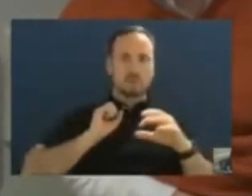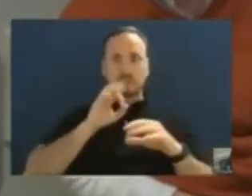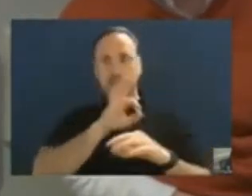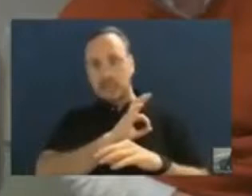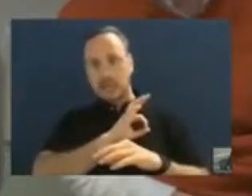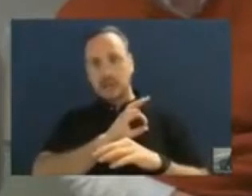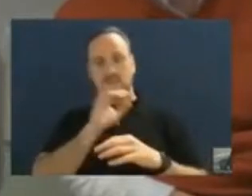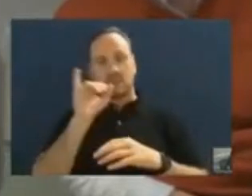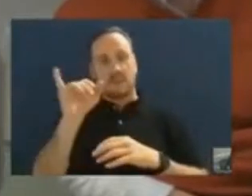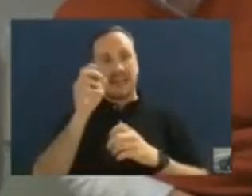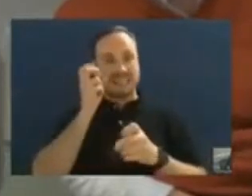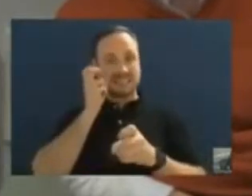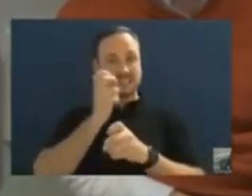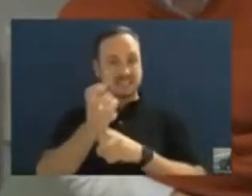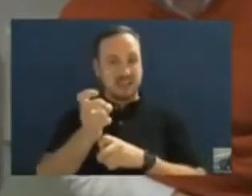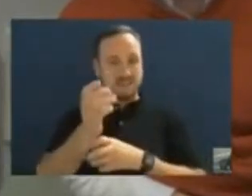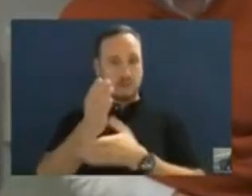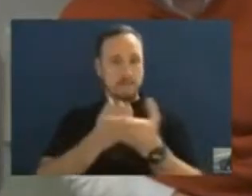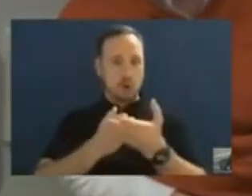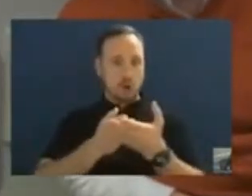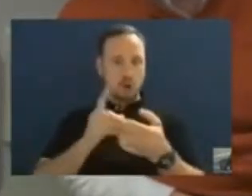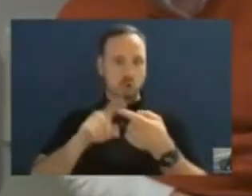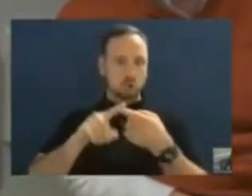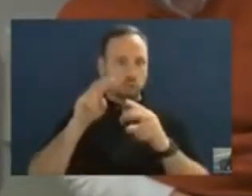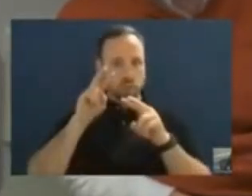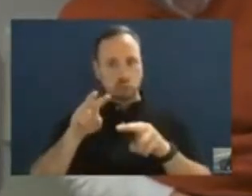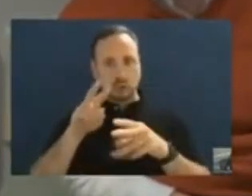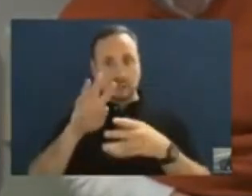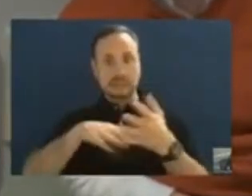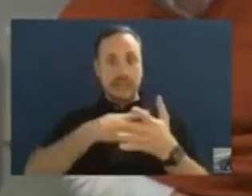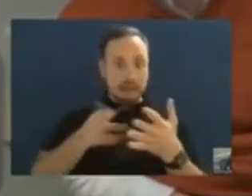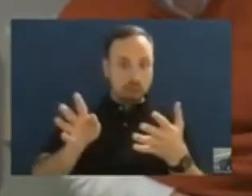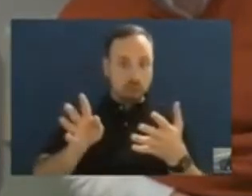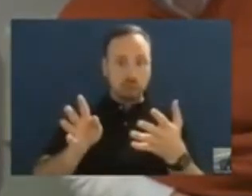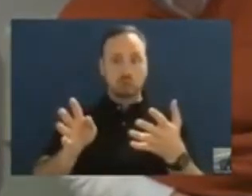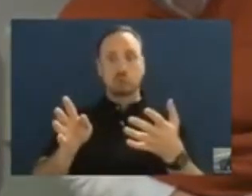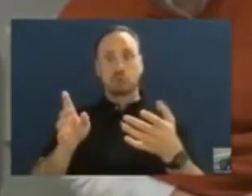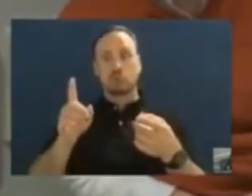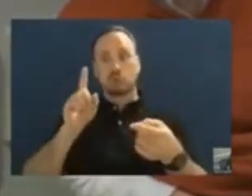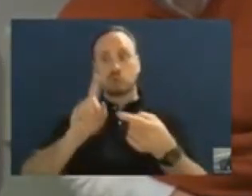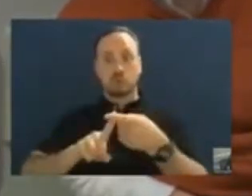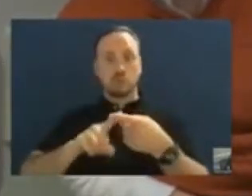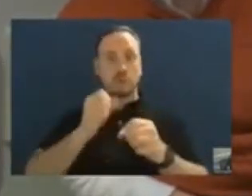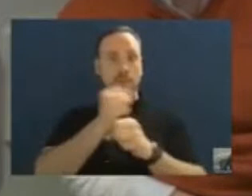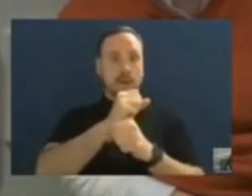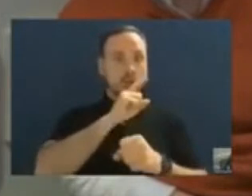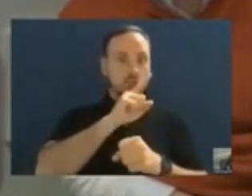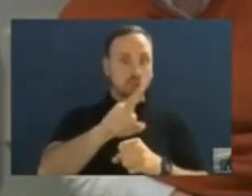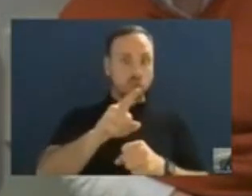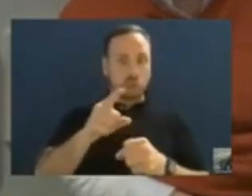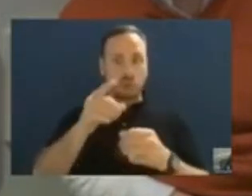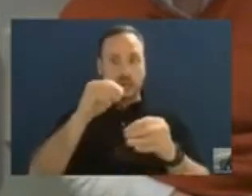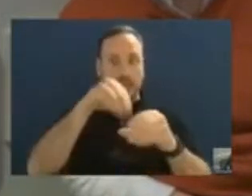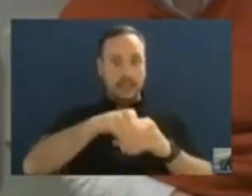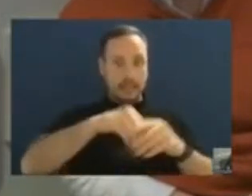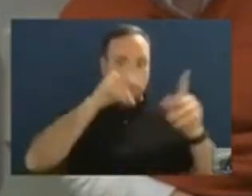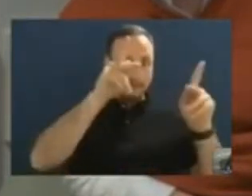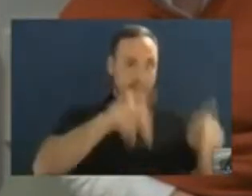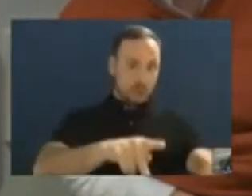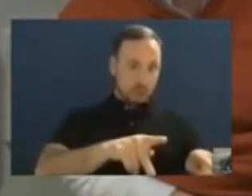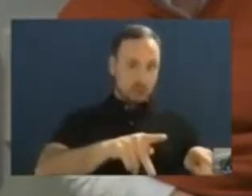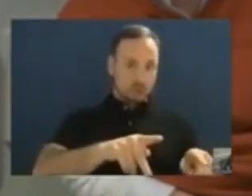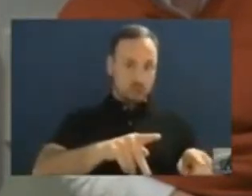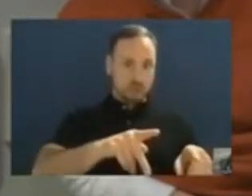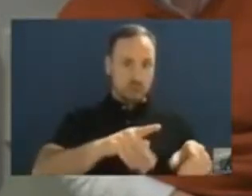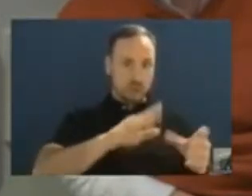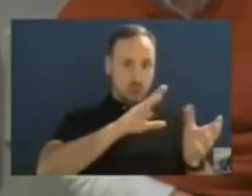work. Looking at how schedules will be made to ensure there is that in-person learning going on, and